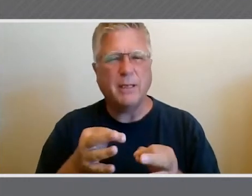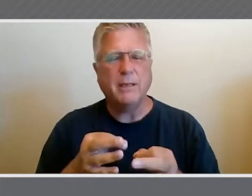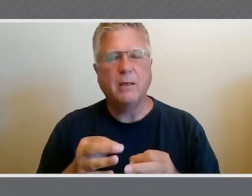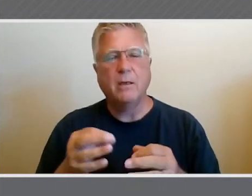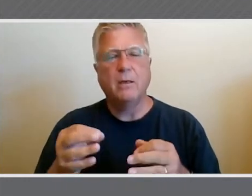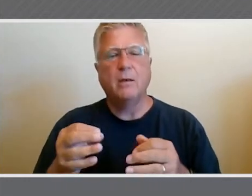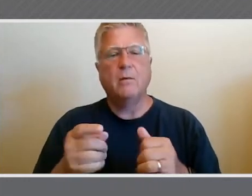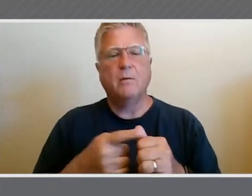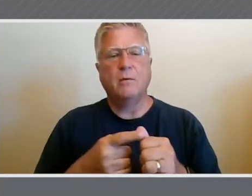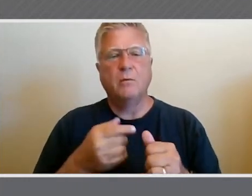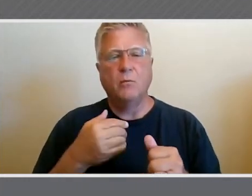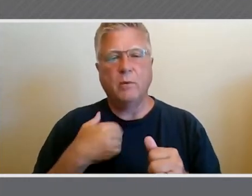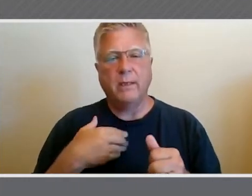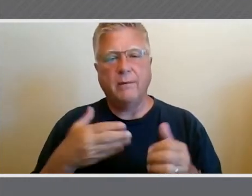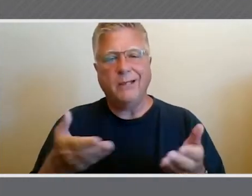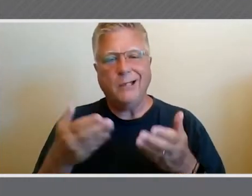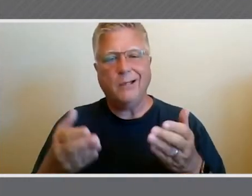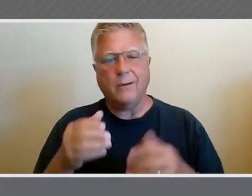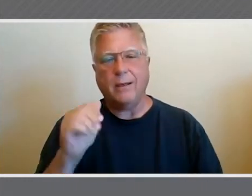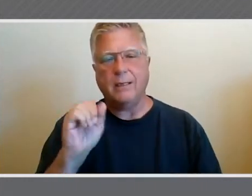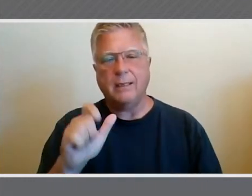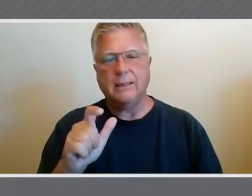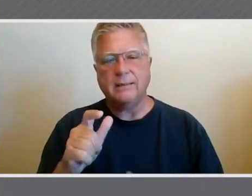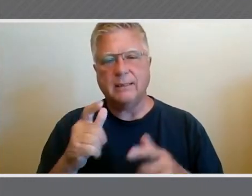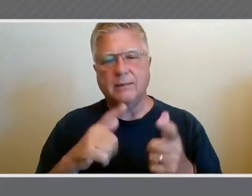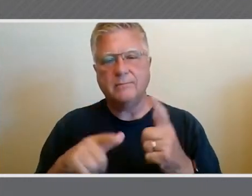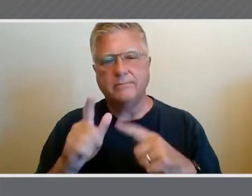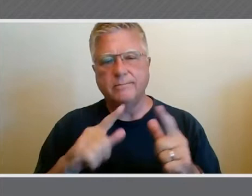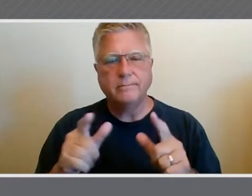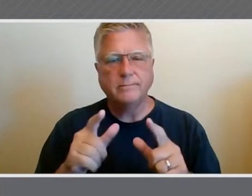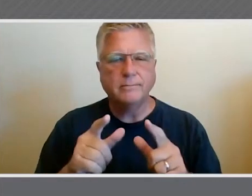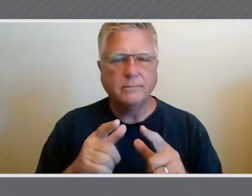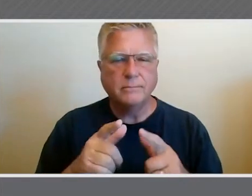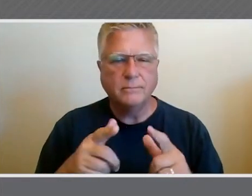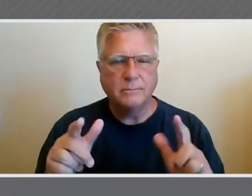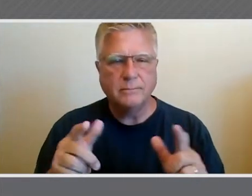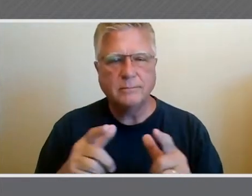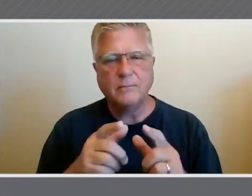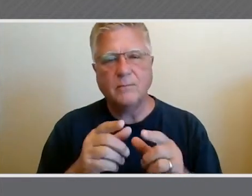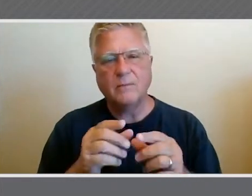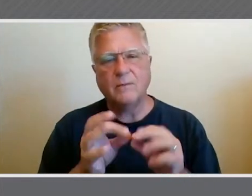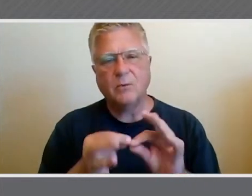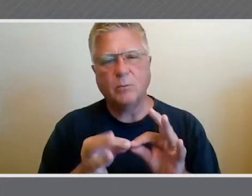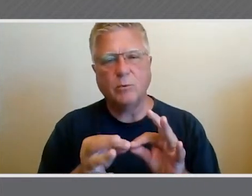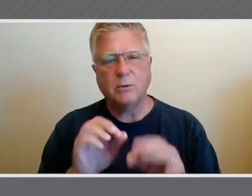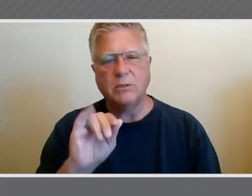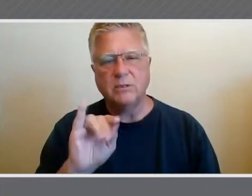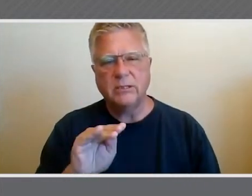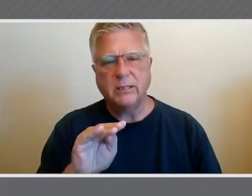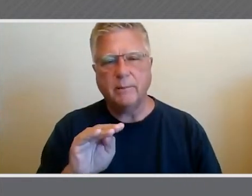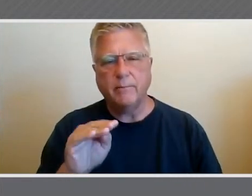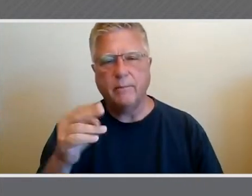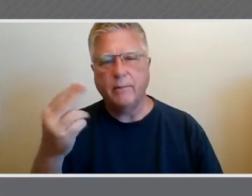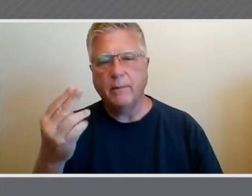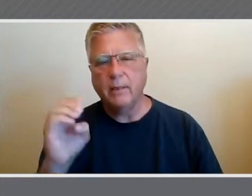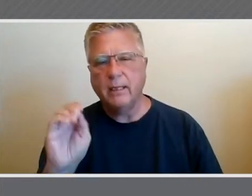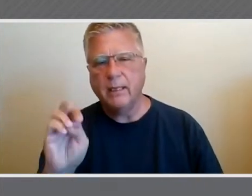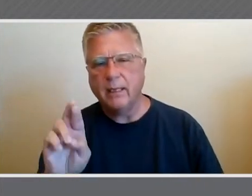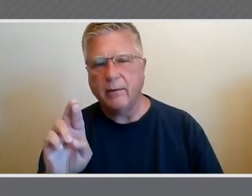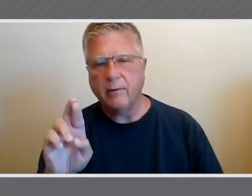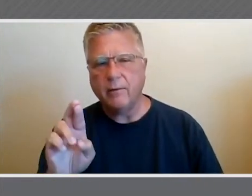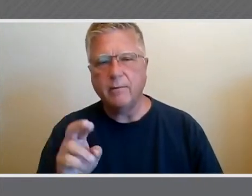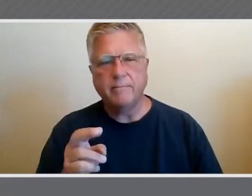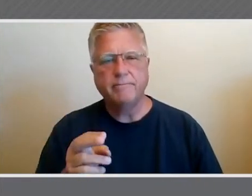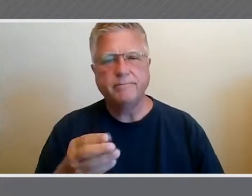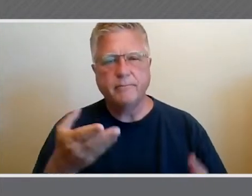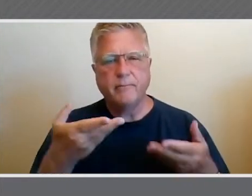by our ASL interpreters, Jim and Heather, and they should be visible throughout the entire presentation. It looks like